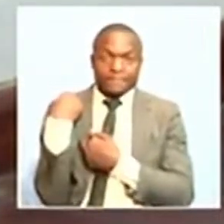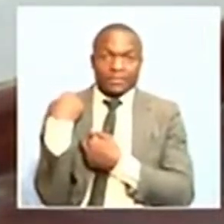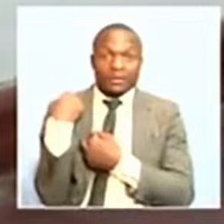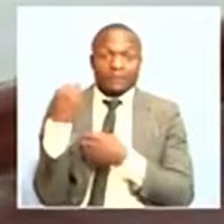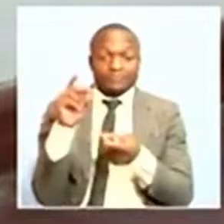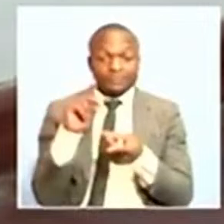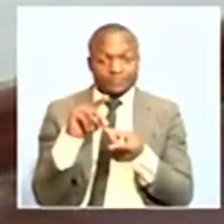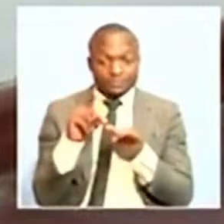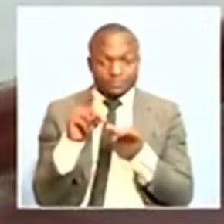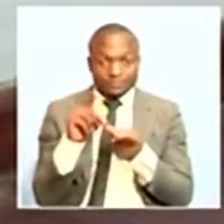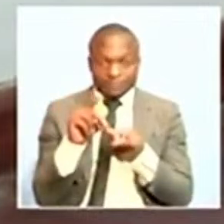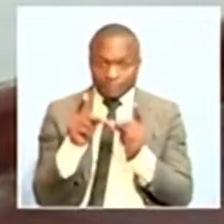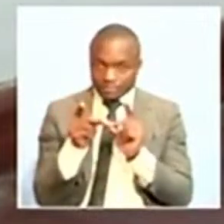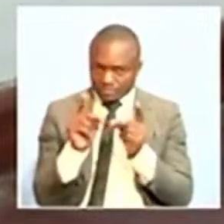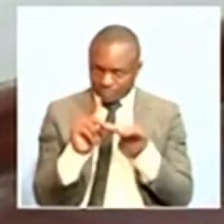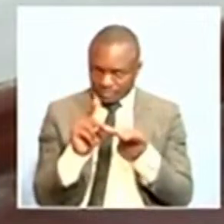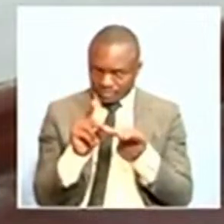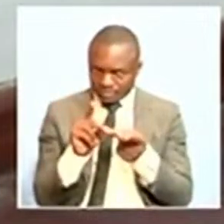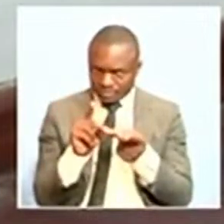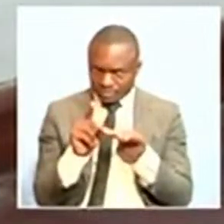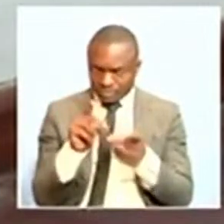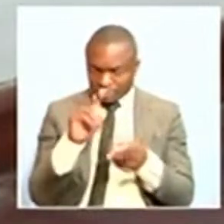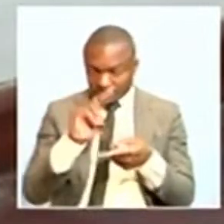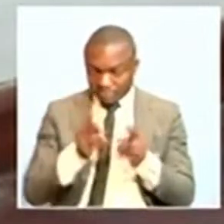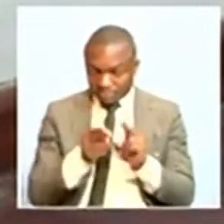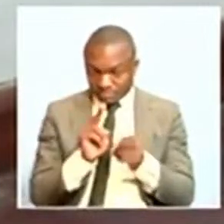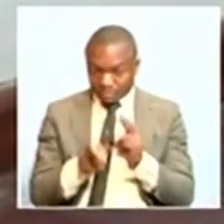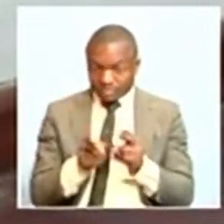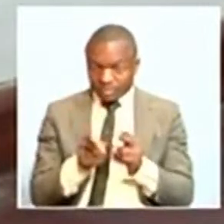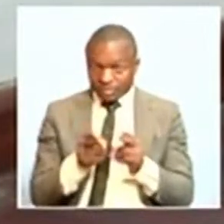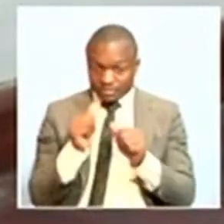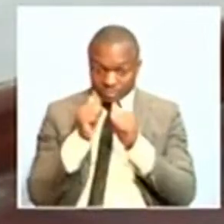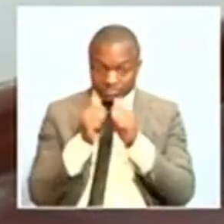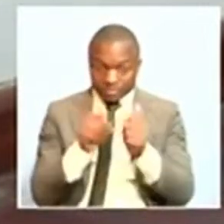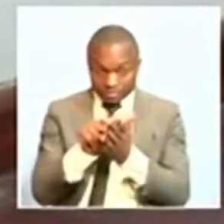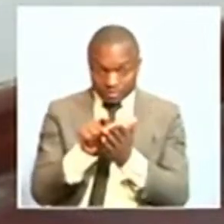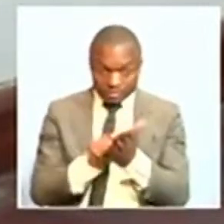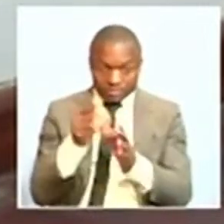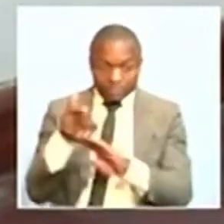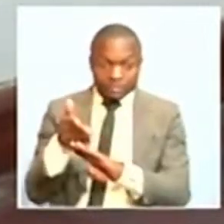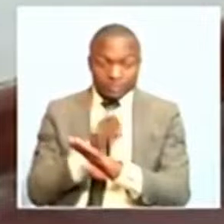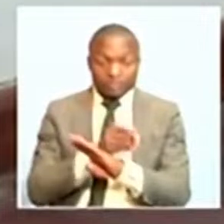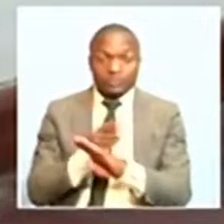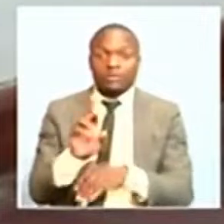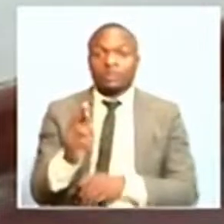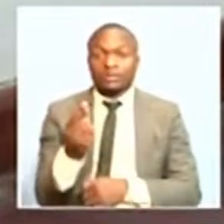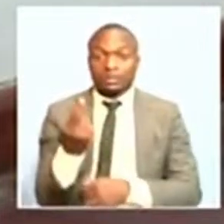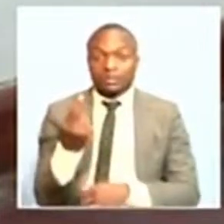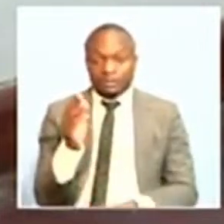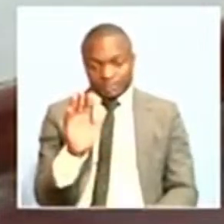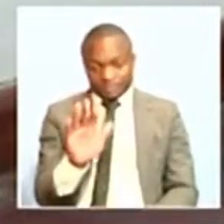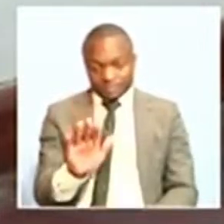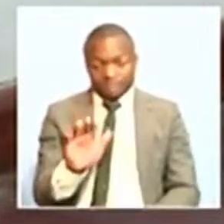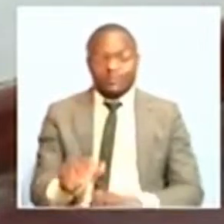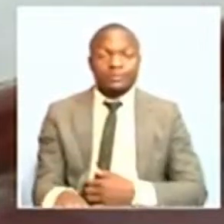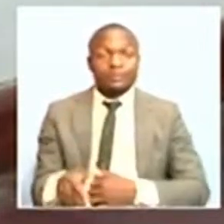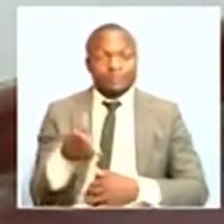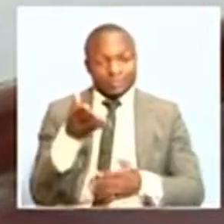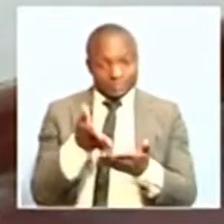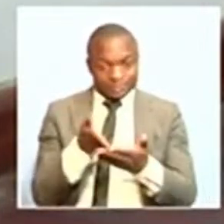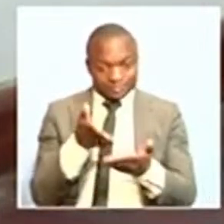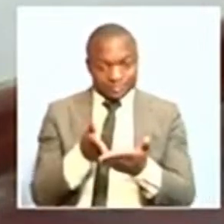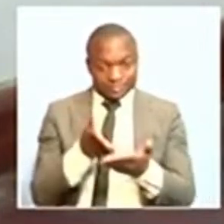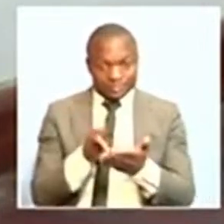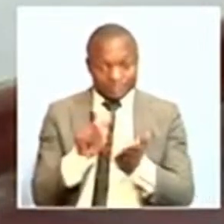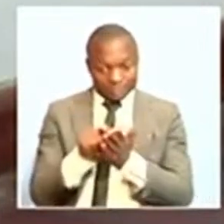partnership declared to be an agent to remit withheld tax before the return is due. So this, in the